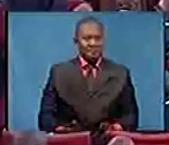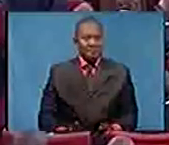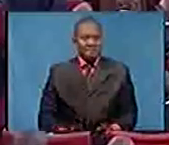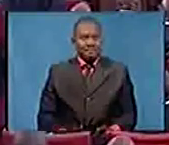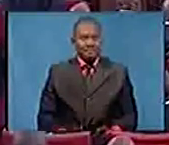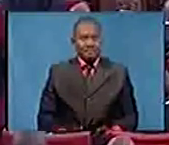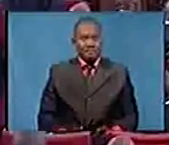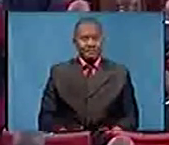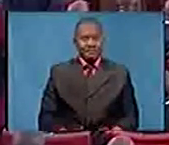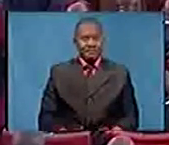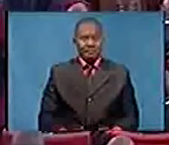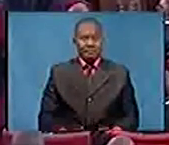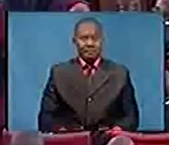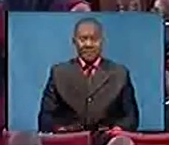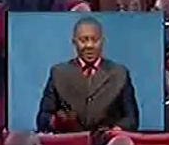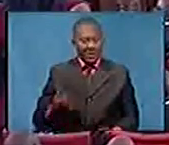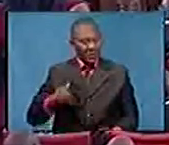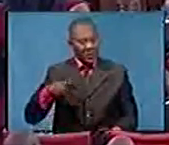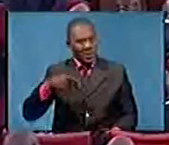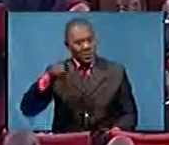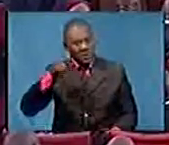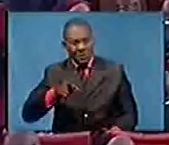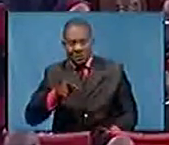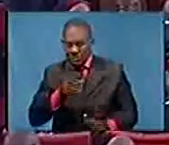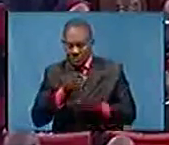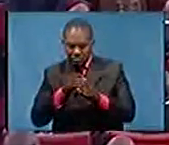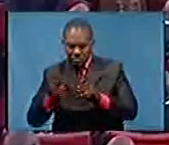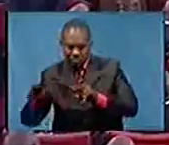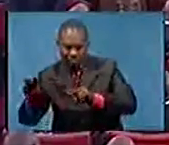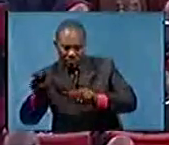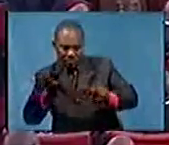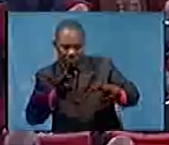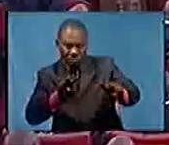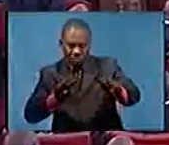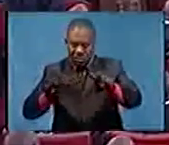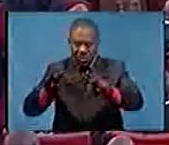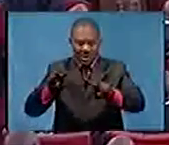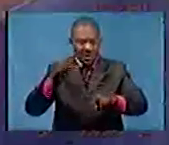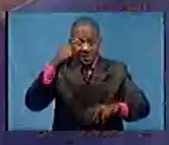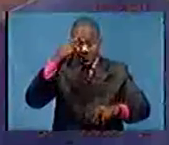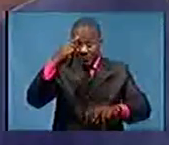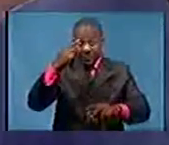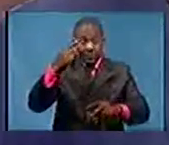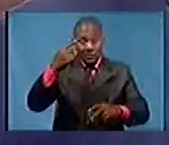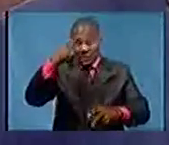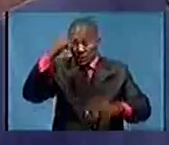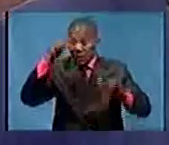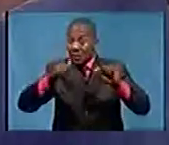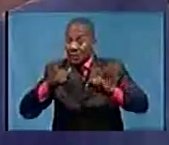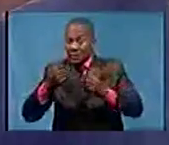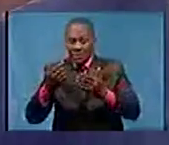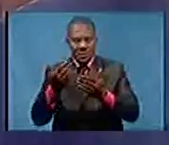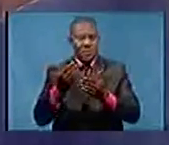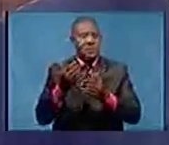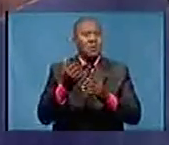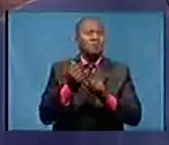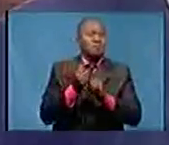We have to watch these things for the sake of the security and happiness of this